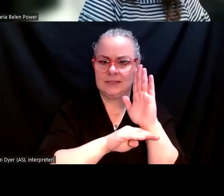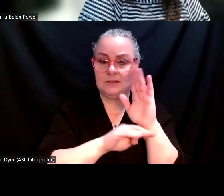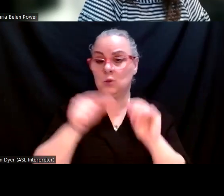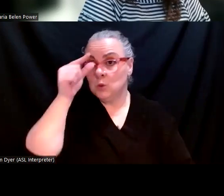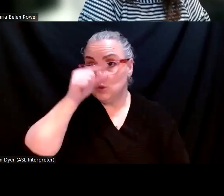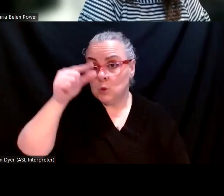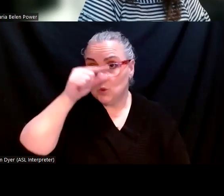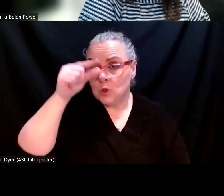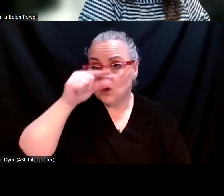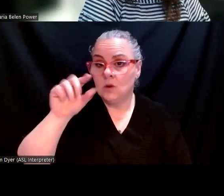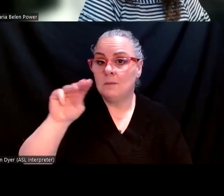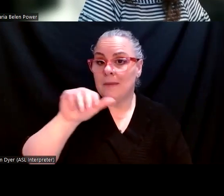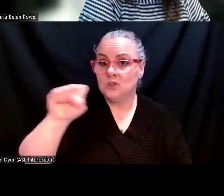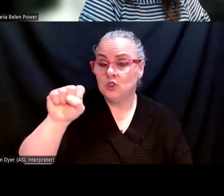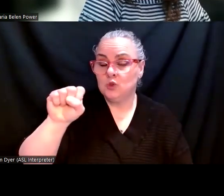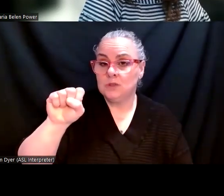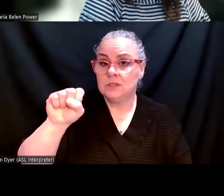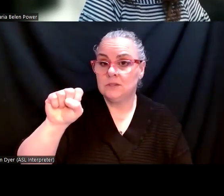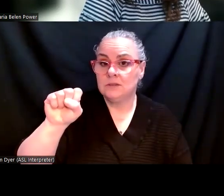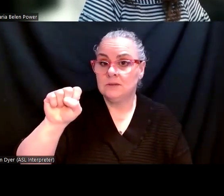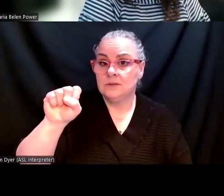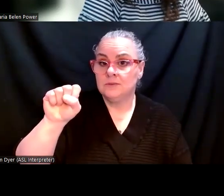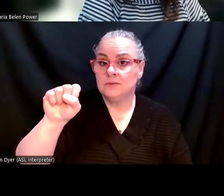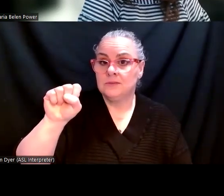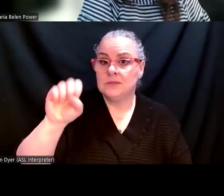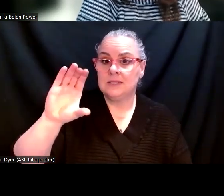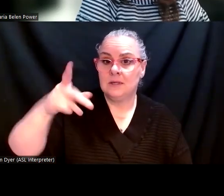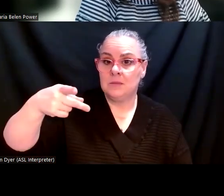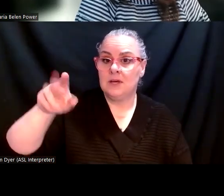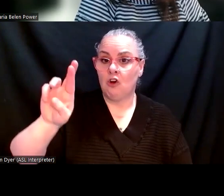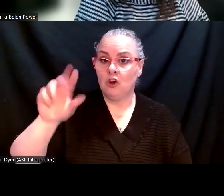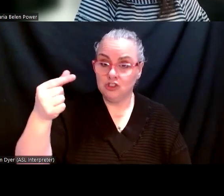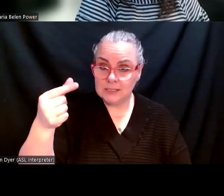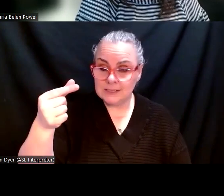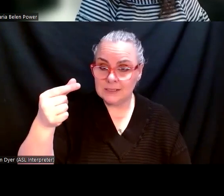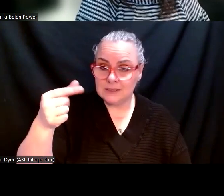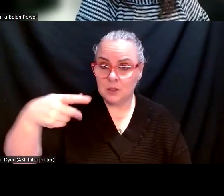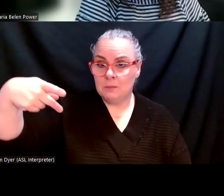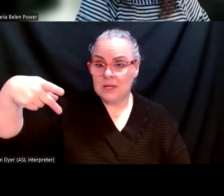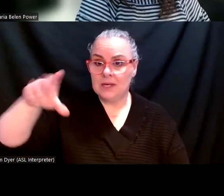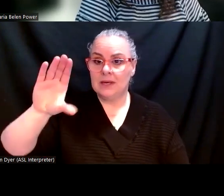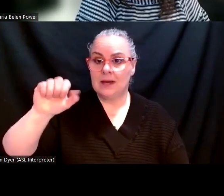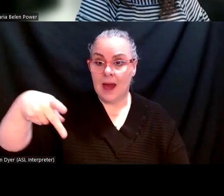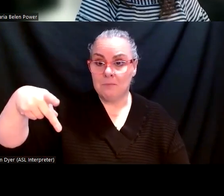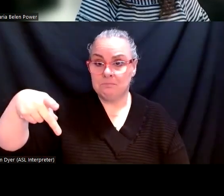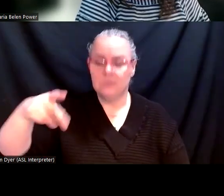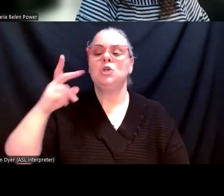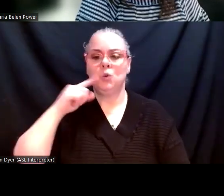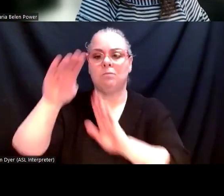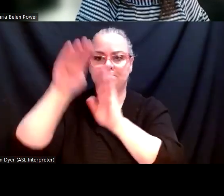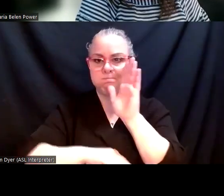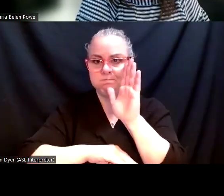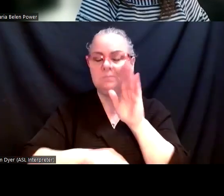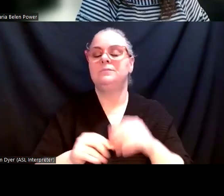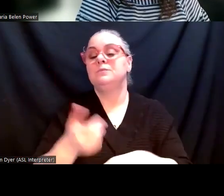Google Massachusetts CPRG PCAP, you will get our PCAP, or you